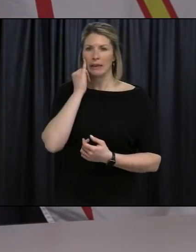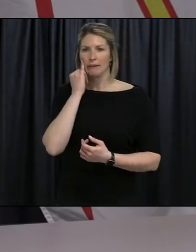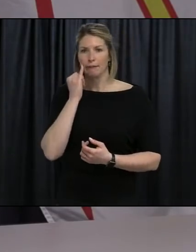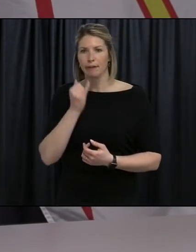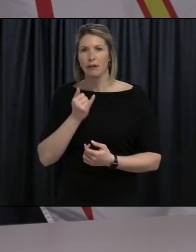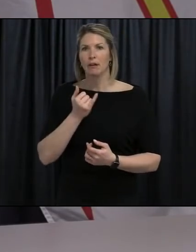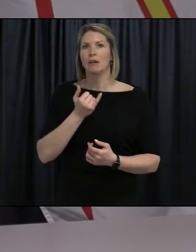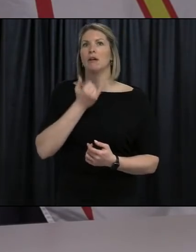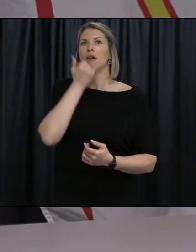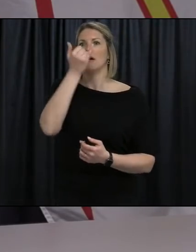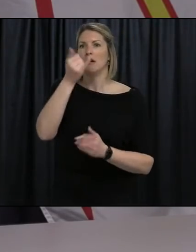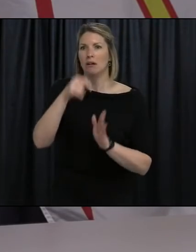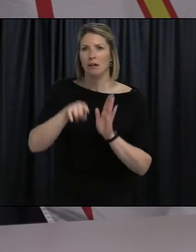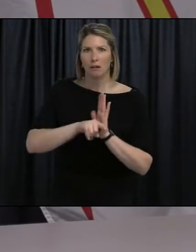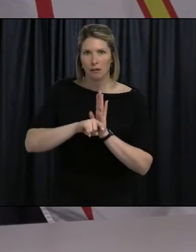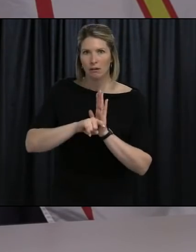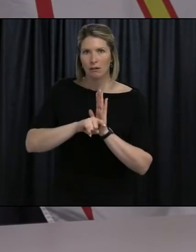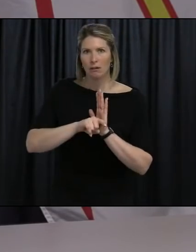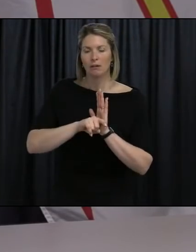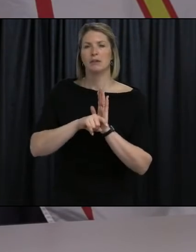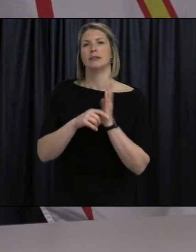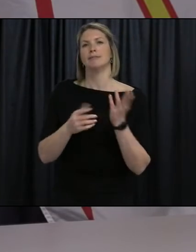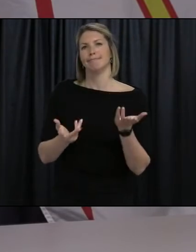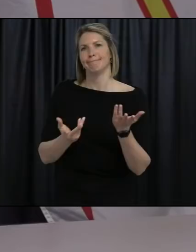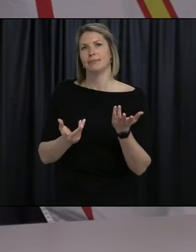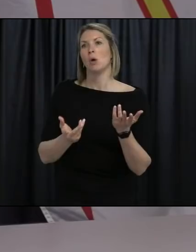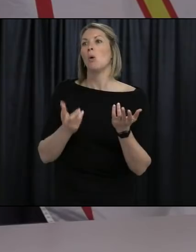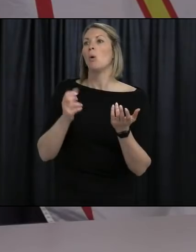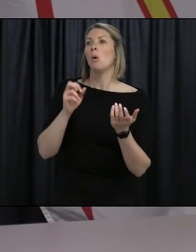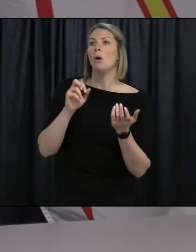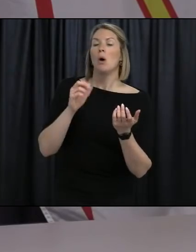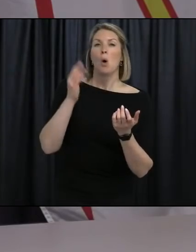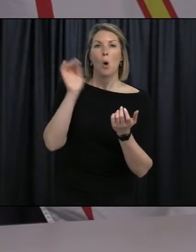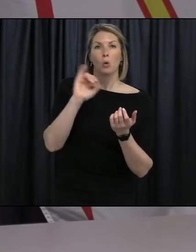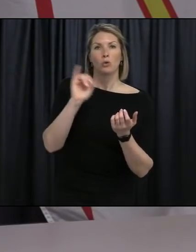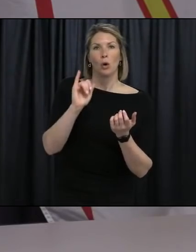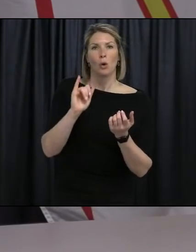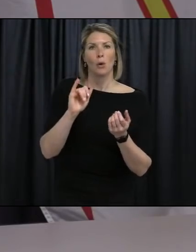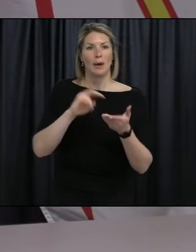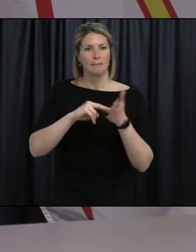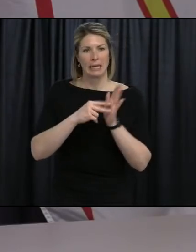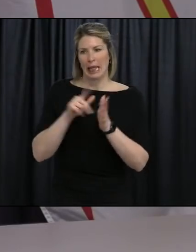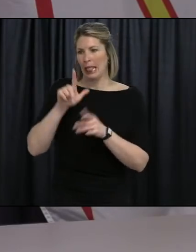one being that you increase your testing turnaround time, and so then when you do need it for